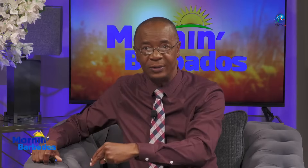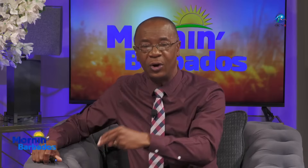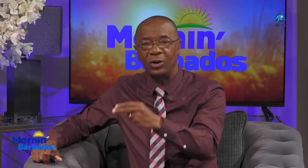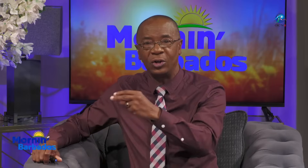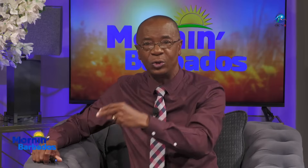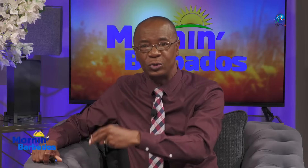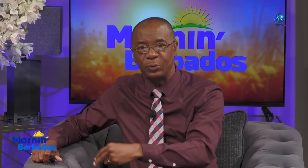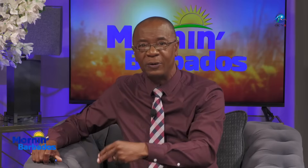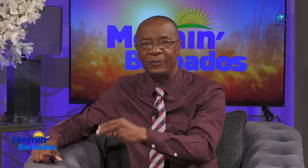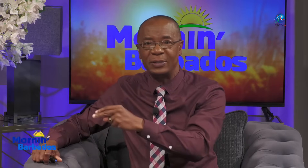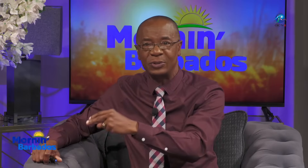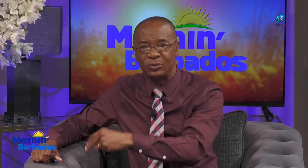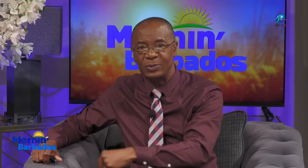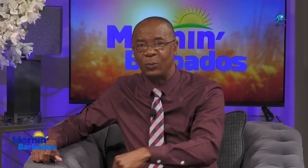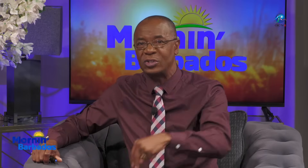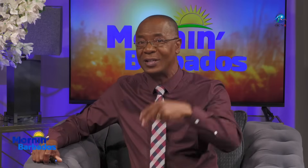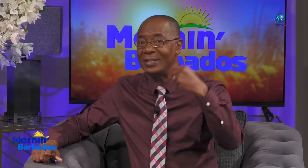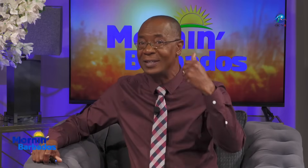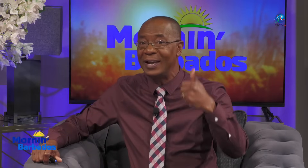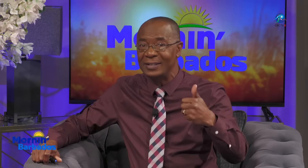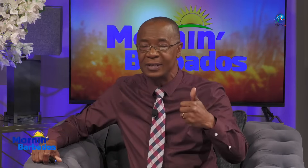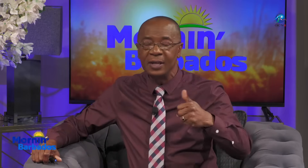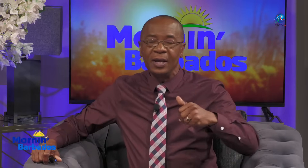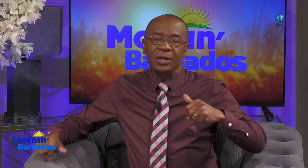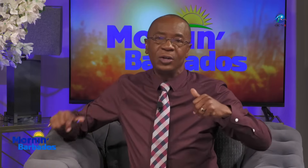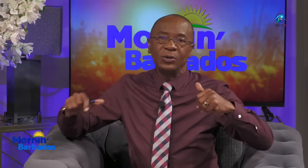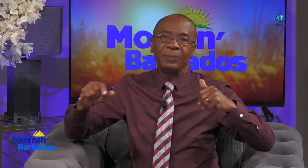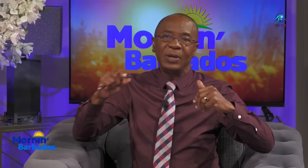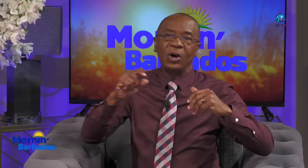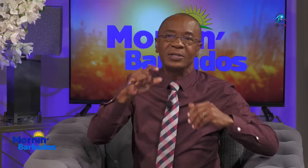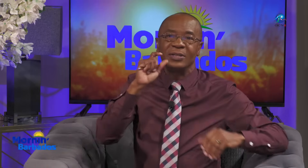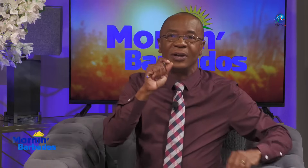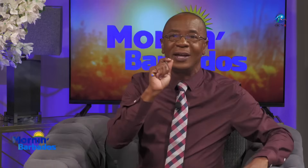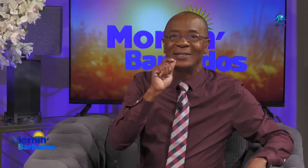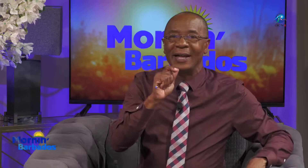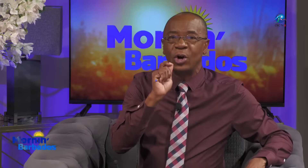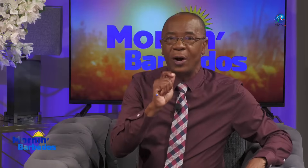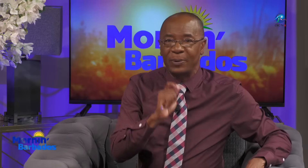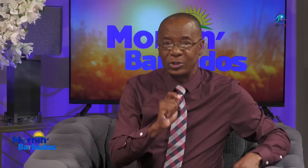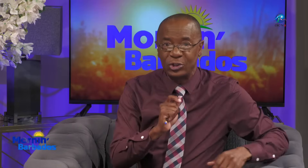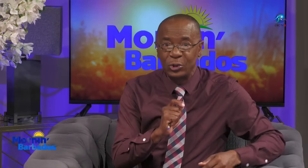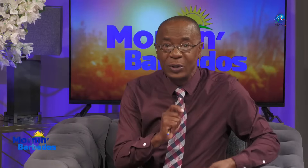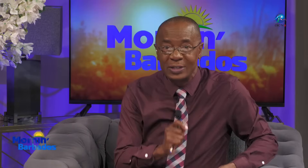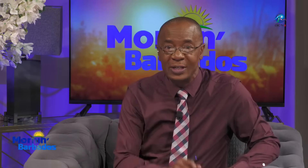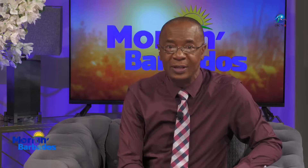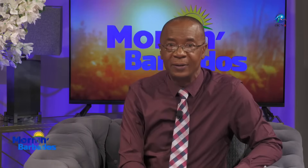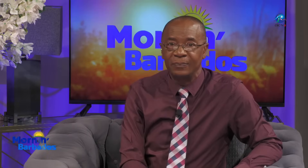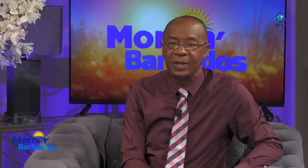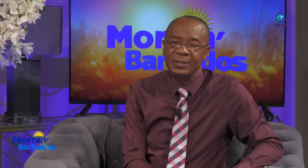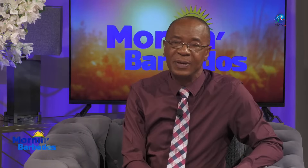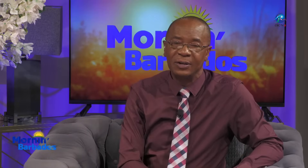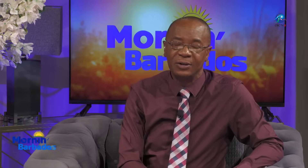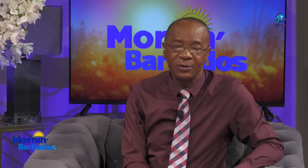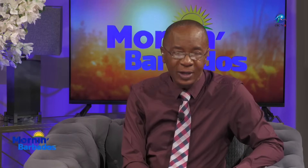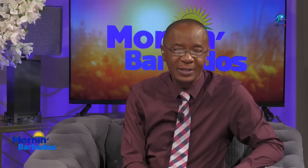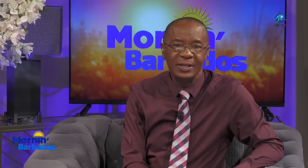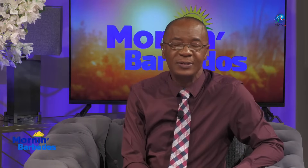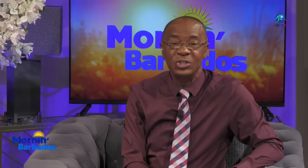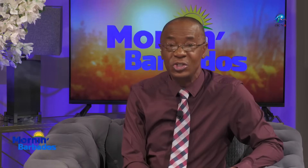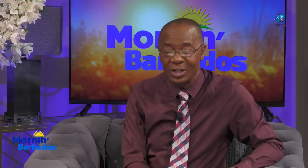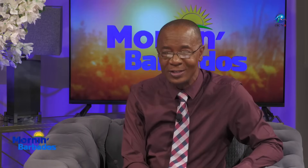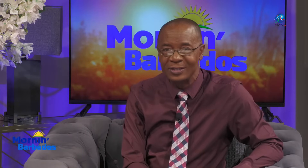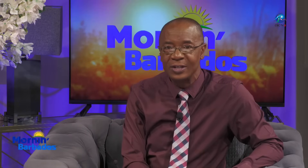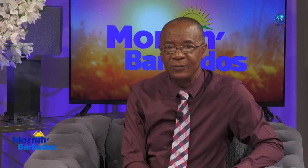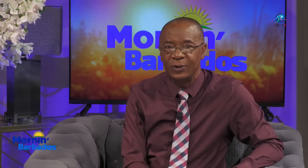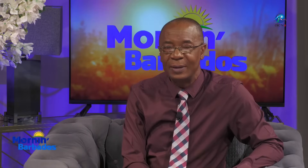show again on our YouTube or Facebook streams, or watch it again tonight. You know, because there is an opportunity that is being